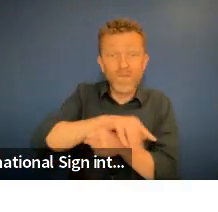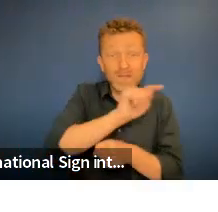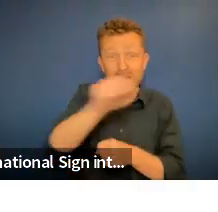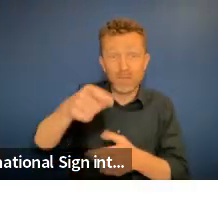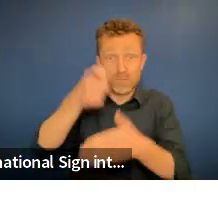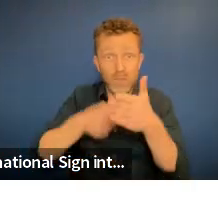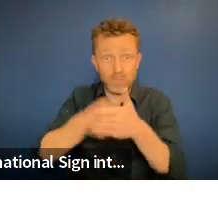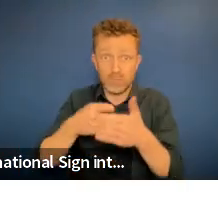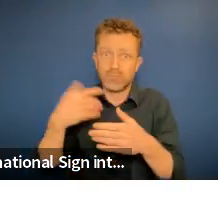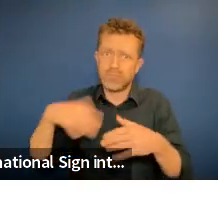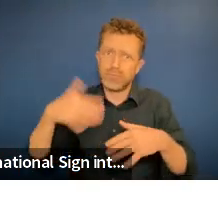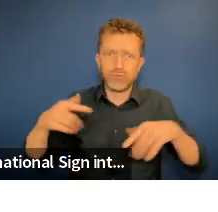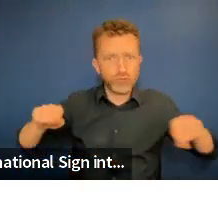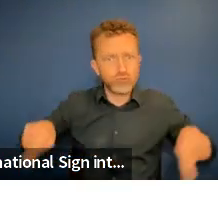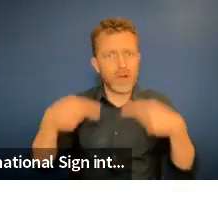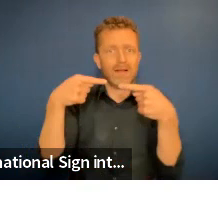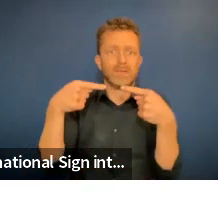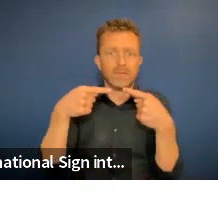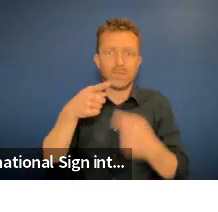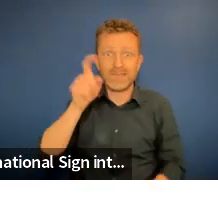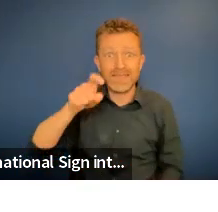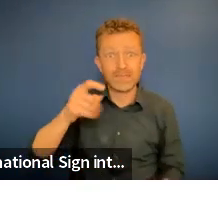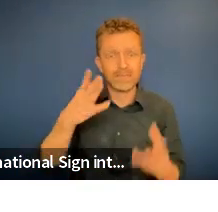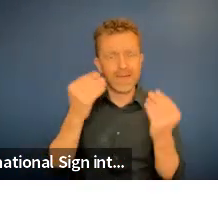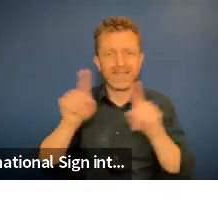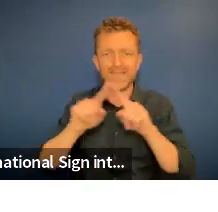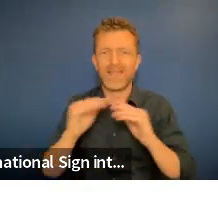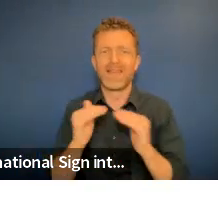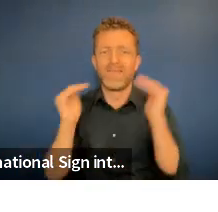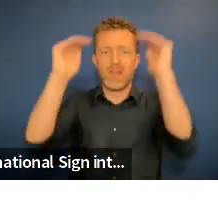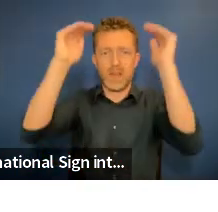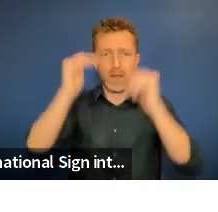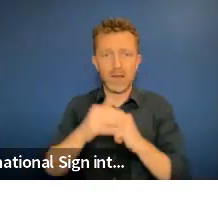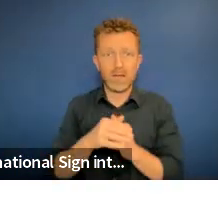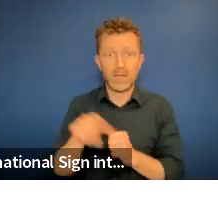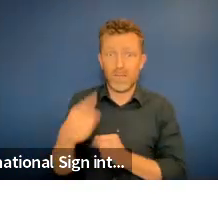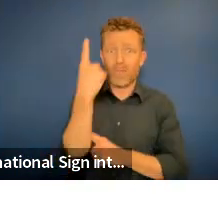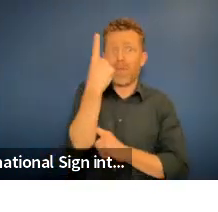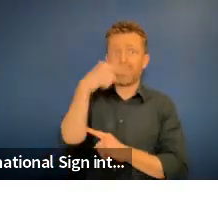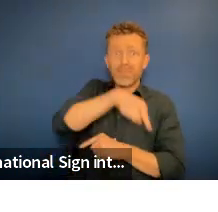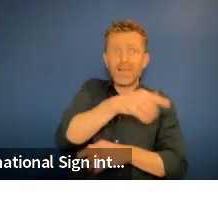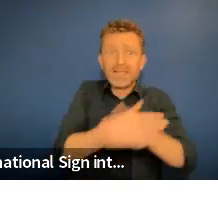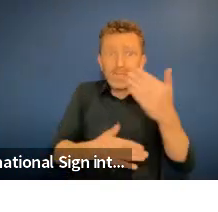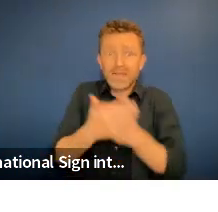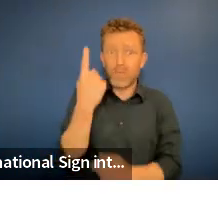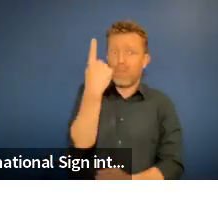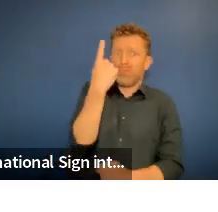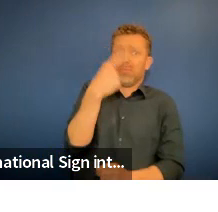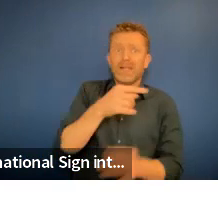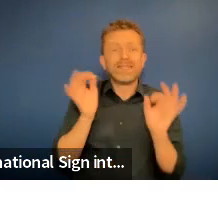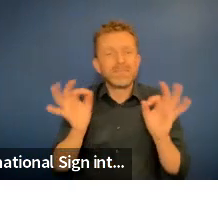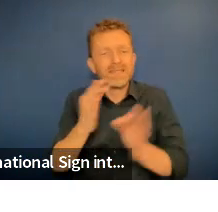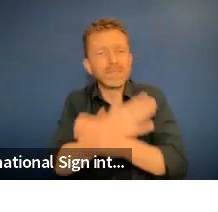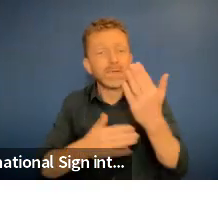or maybe a couple values. So you could see the challenges policy-wise of adequately covering every person with